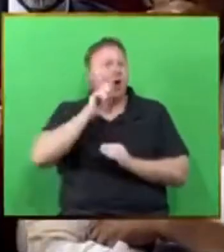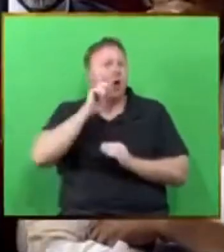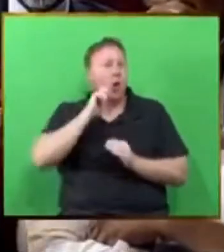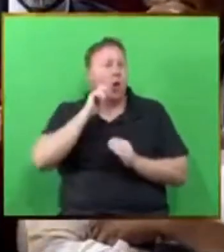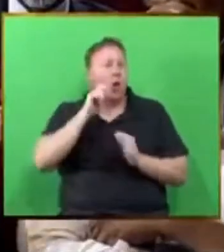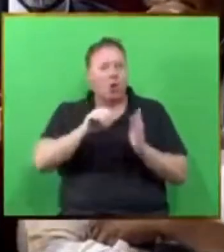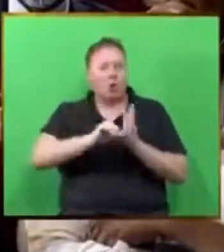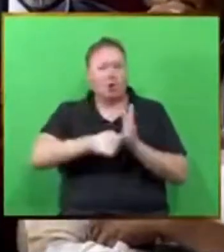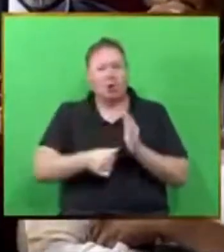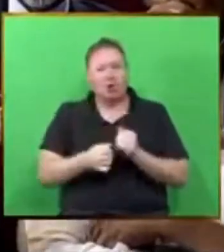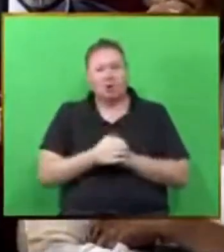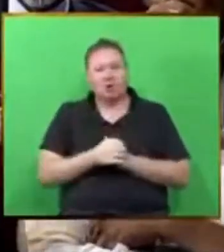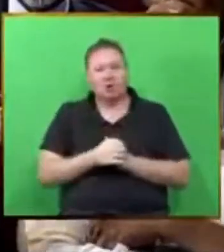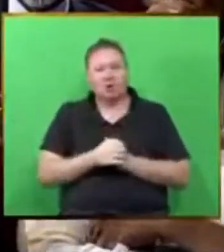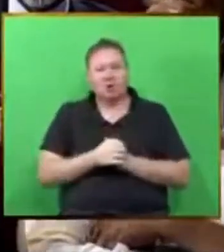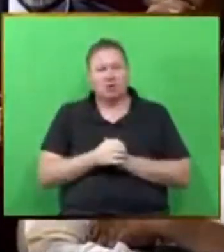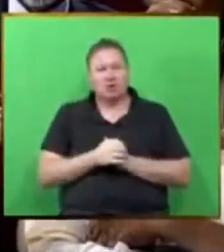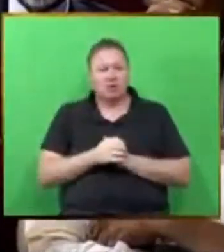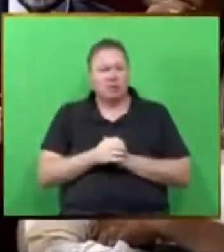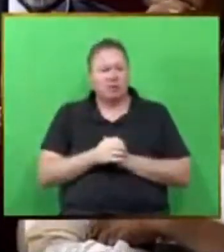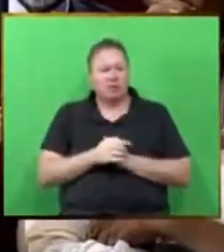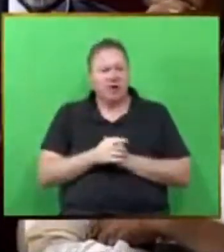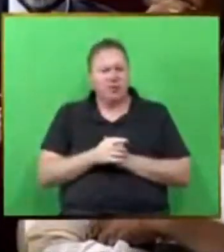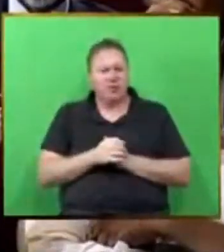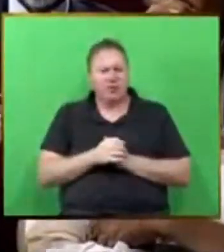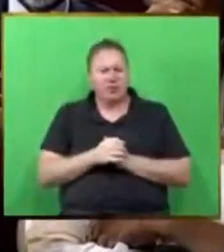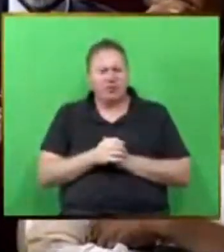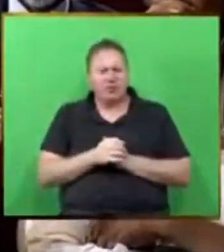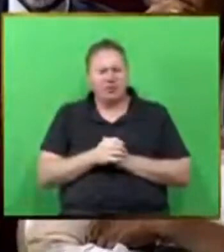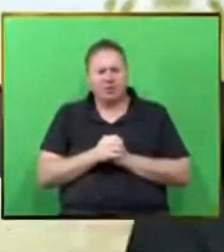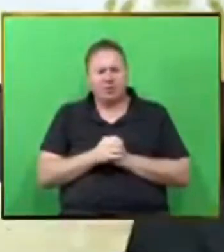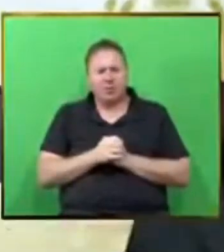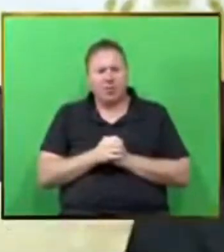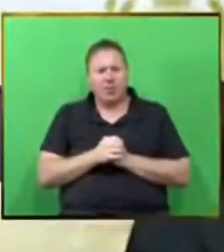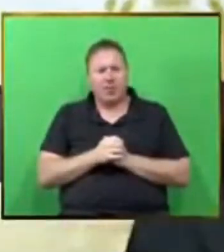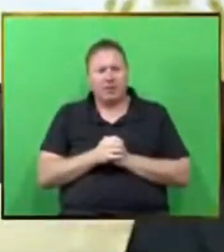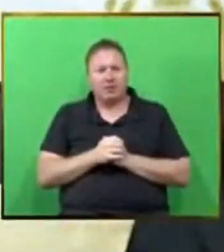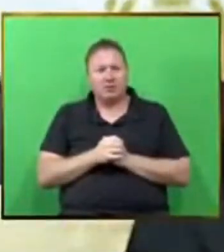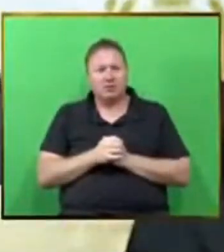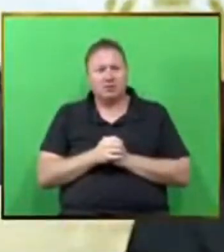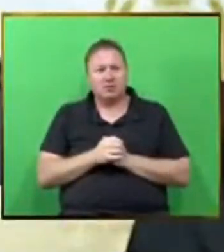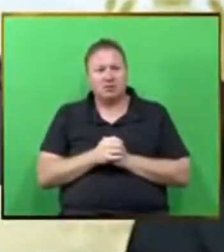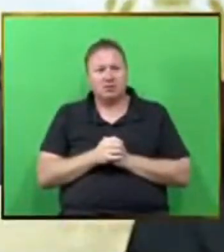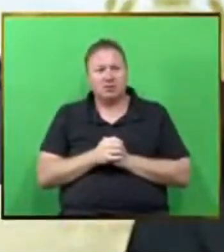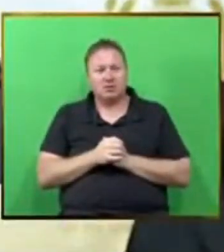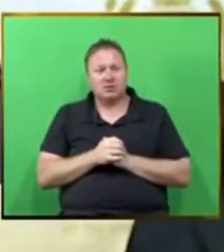Water veteran, disability care and grants.